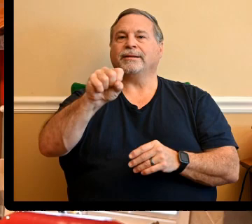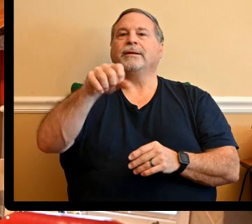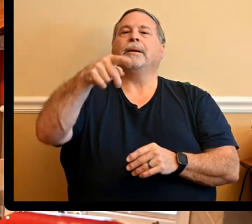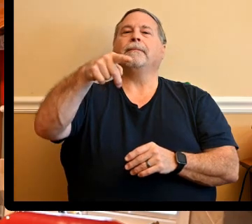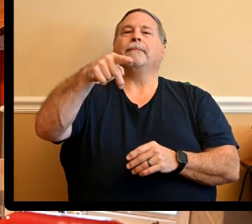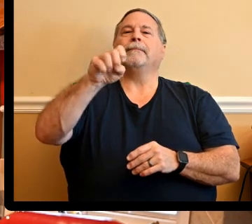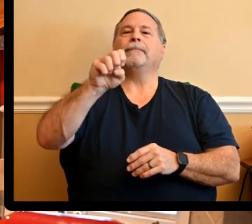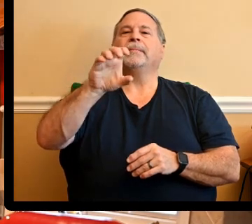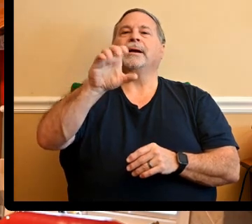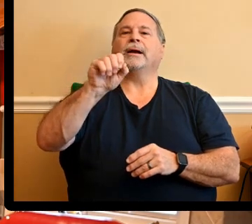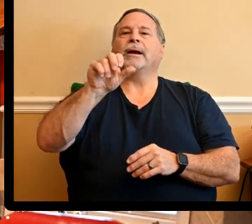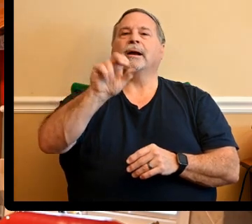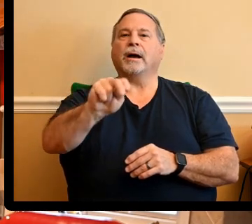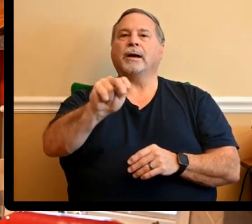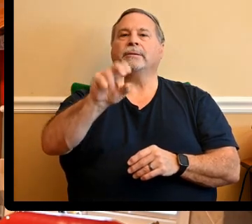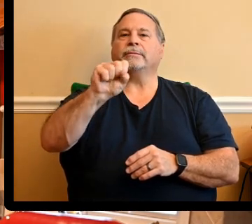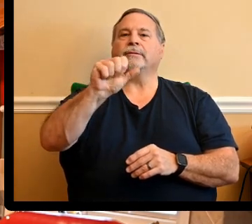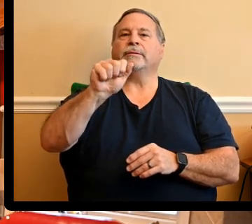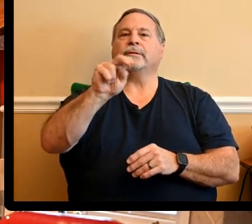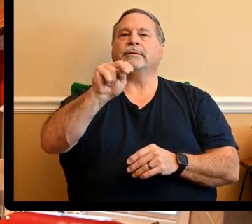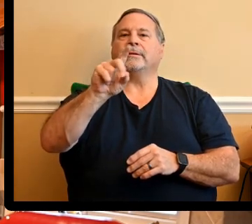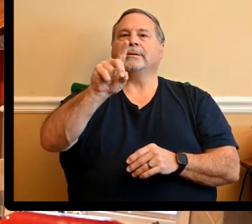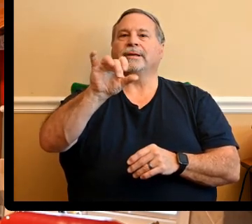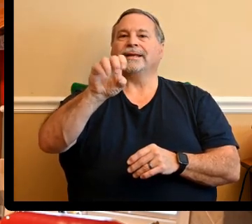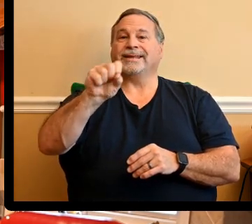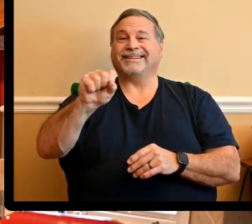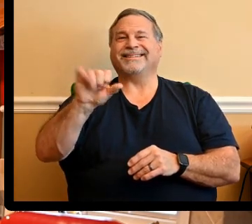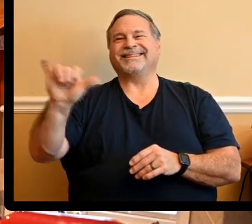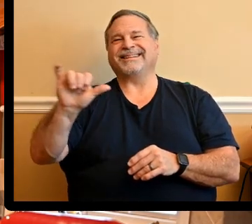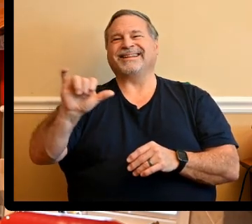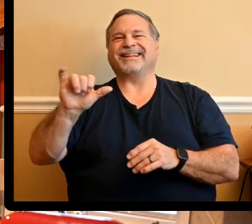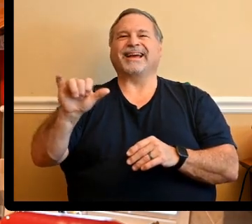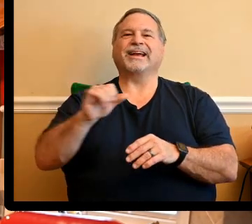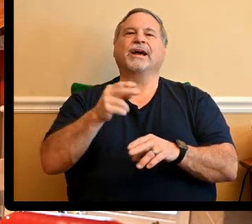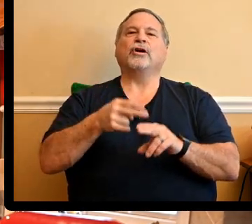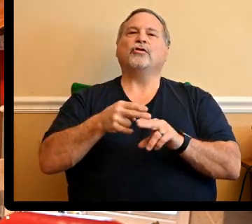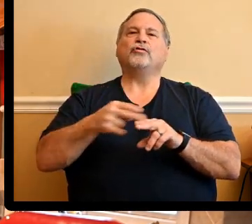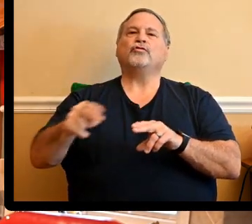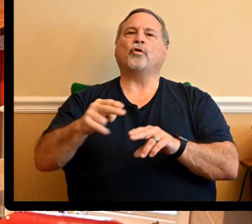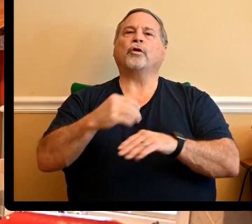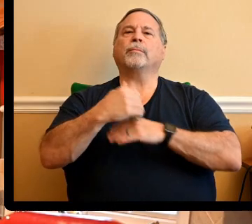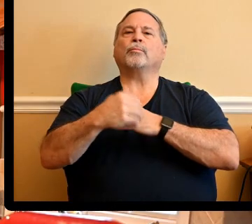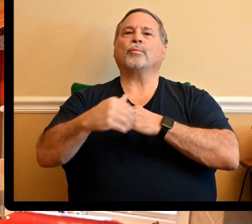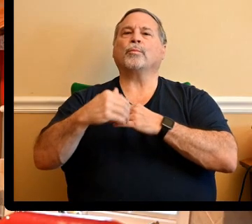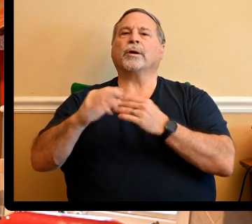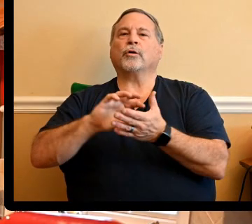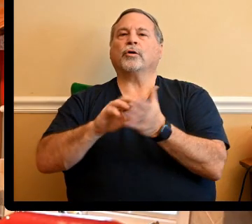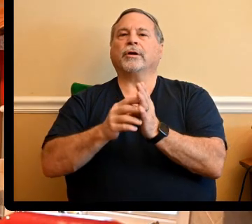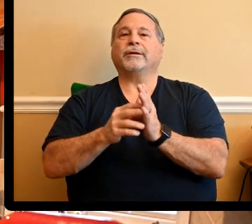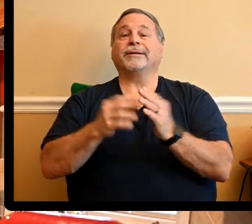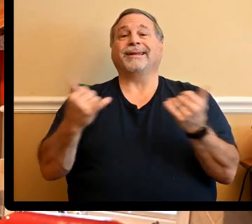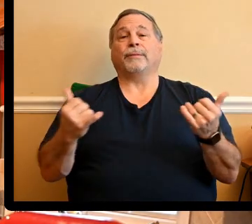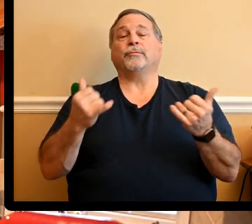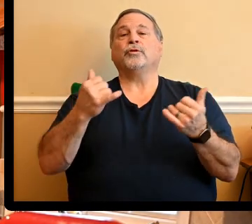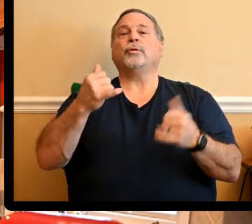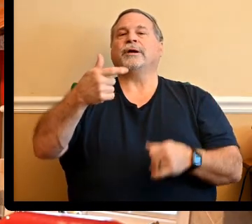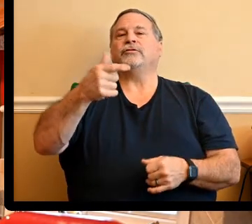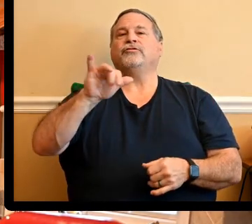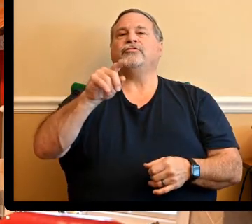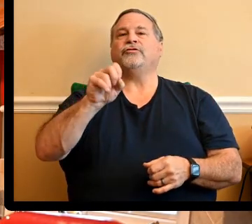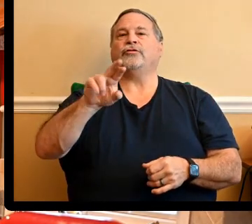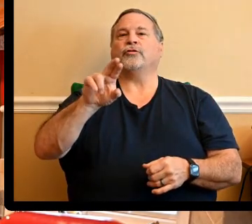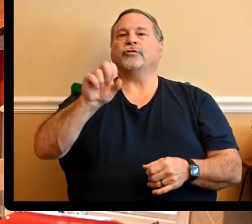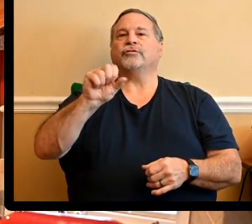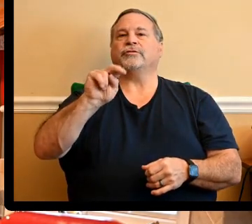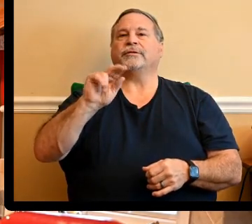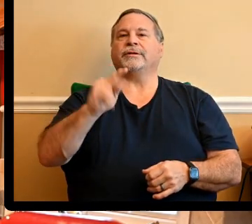it was a pecan sandy, and it's made kind of like a shortbread. Now this one we're doing a ginger snap. Now ginger snap is a very simple